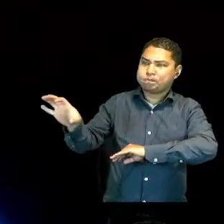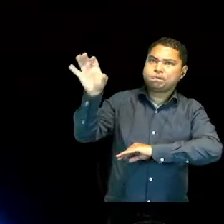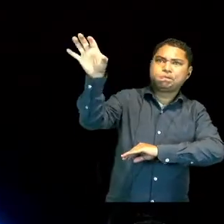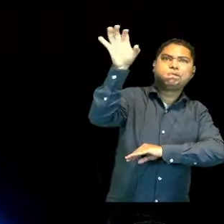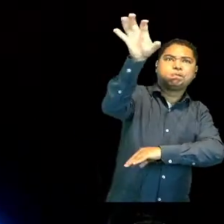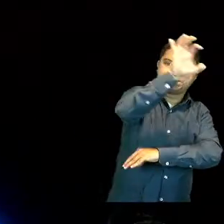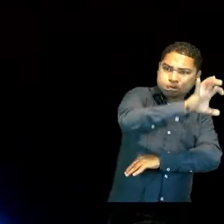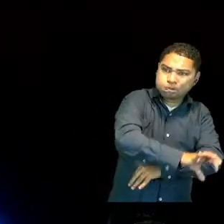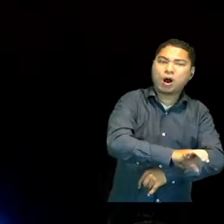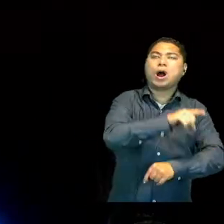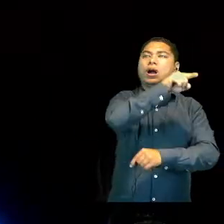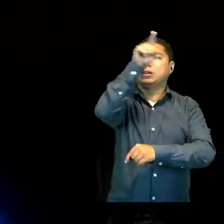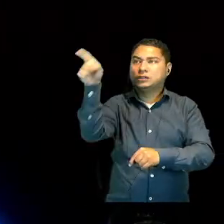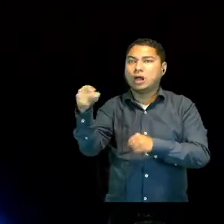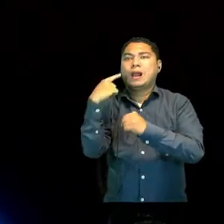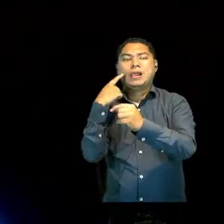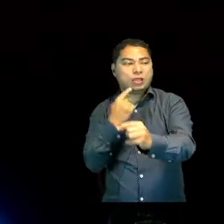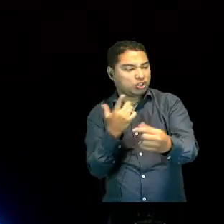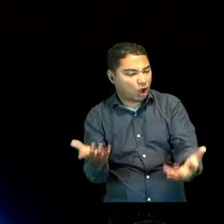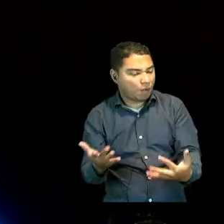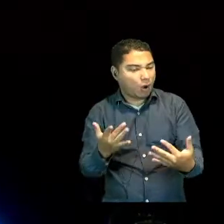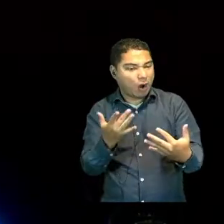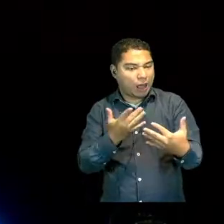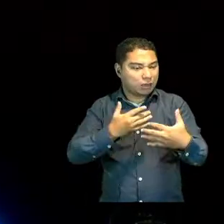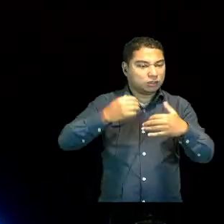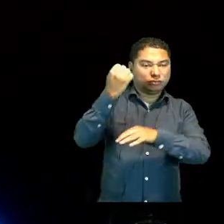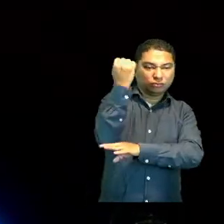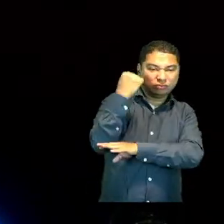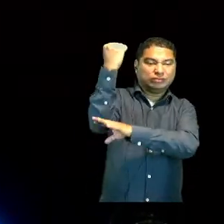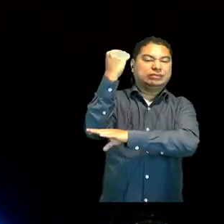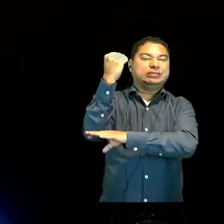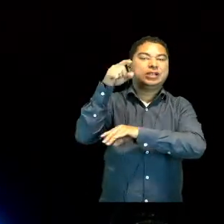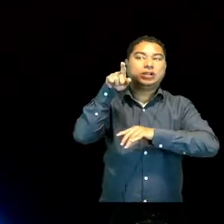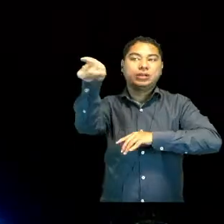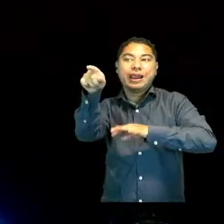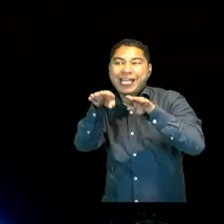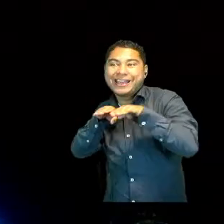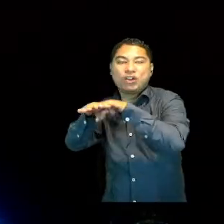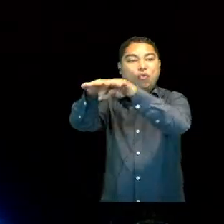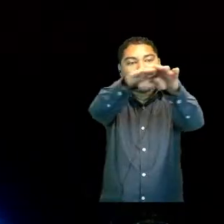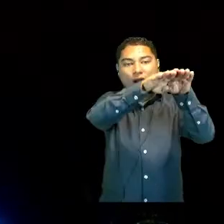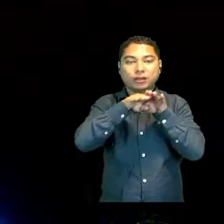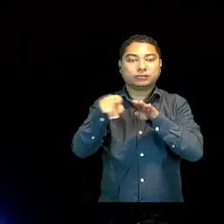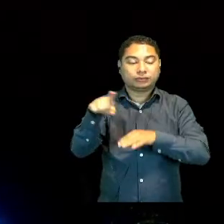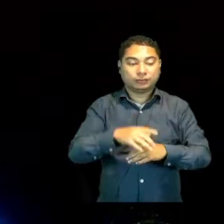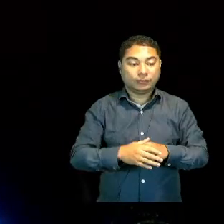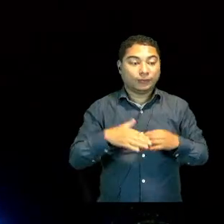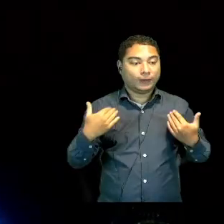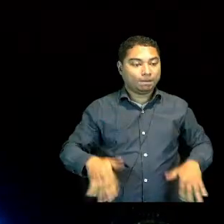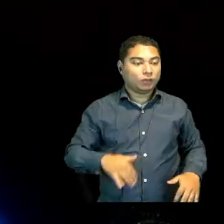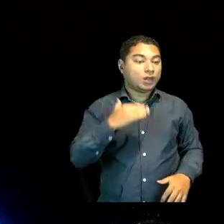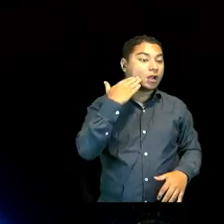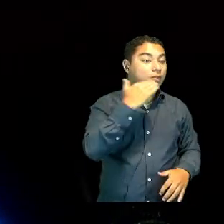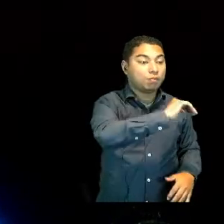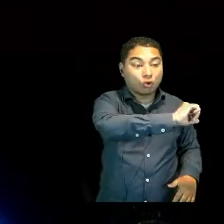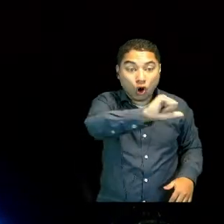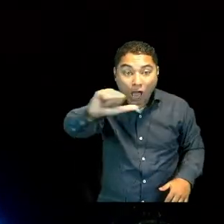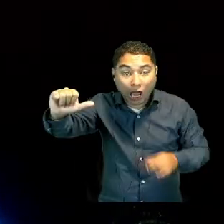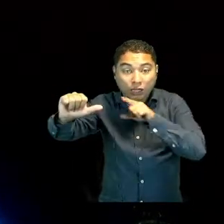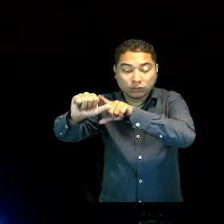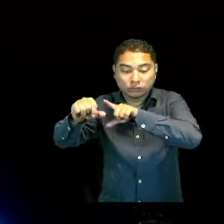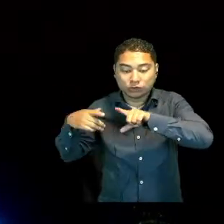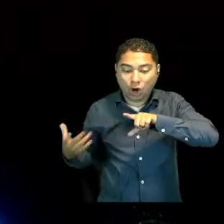about those women walking to their jobs as domestic workers